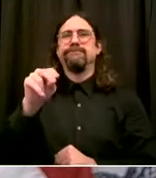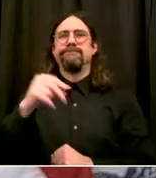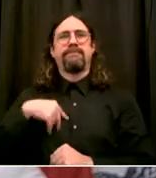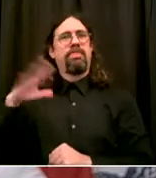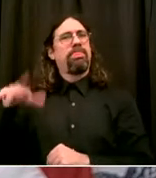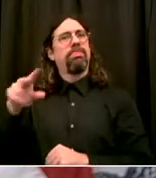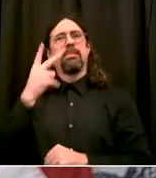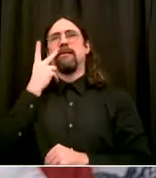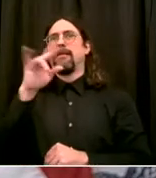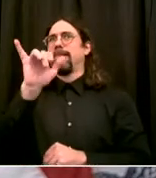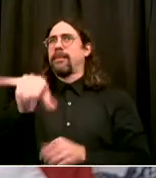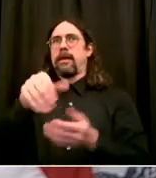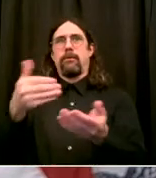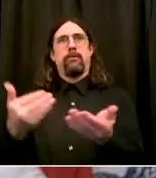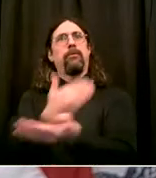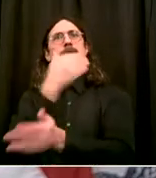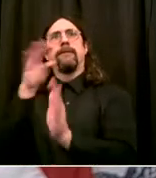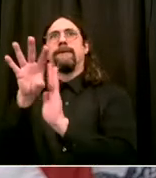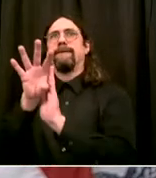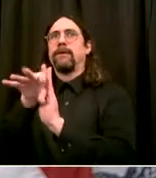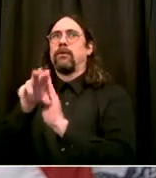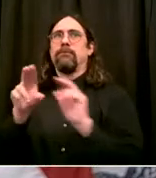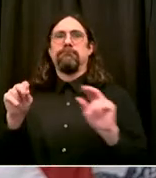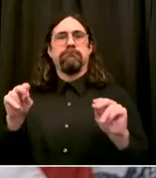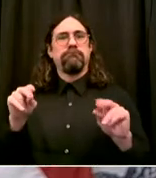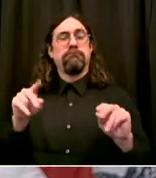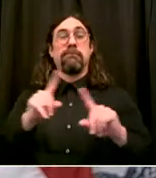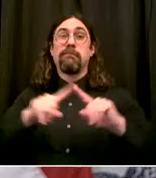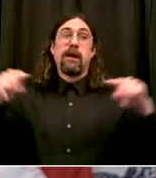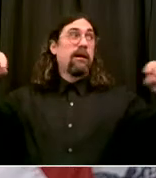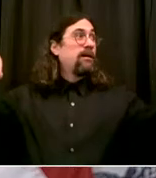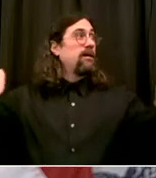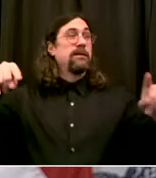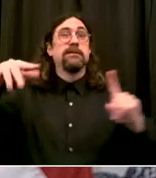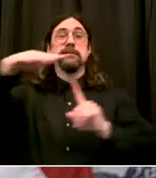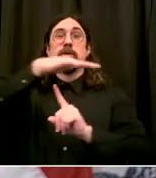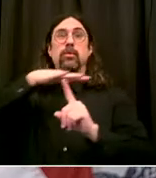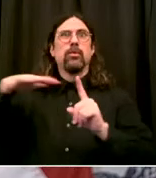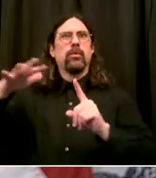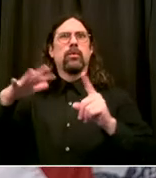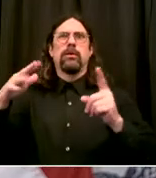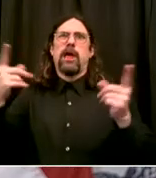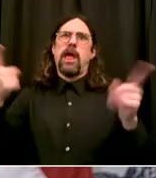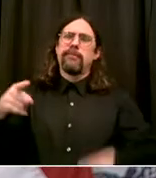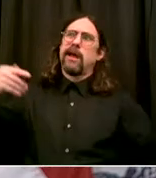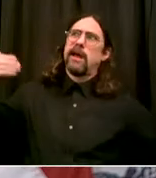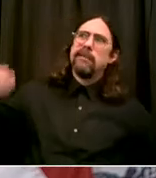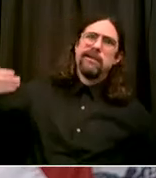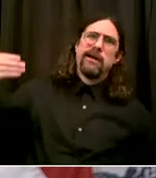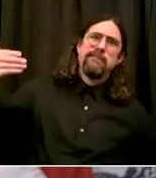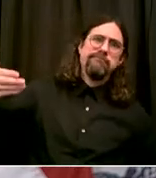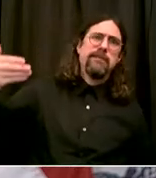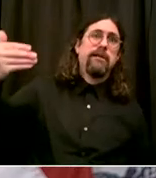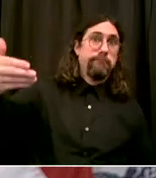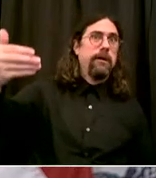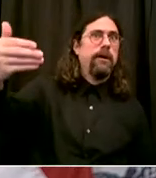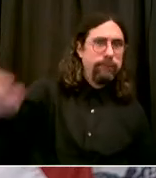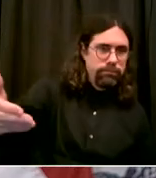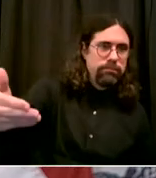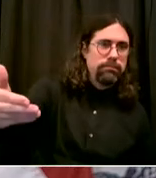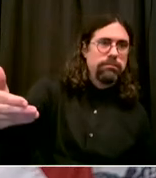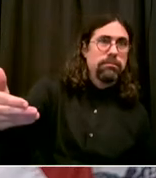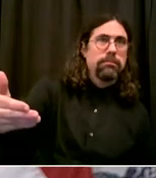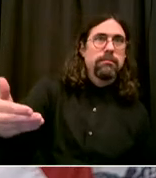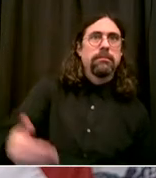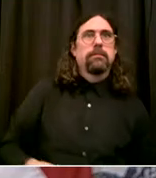someone will unjustly accuse a young man of color in America. I mean, it's just crazy. It's very personal for me. I